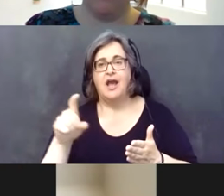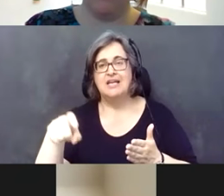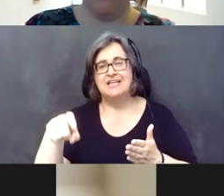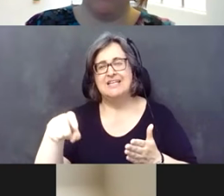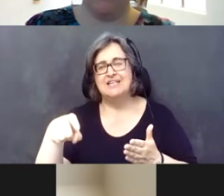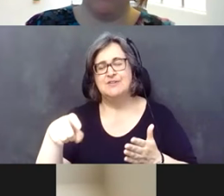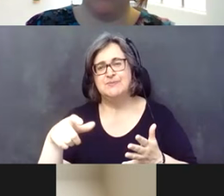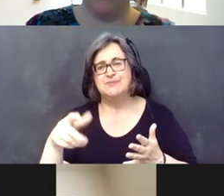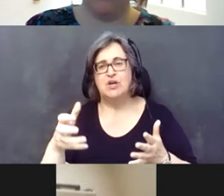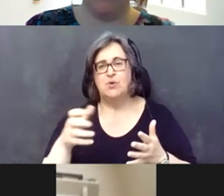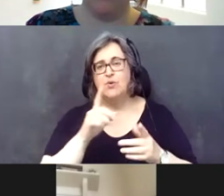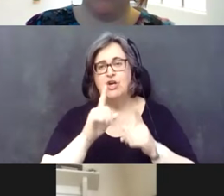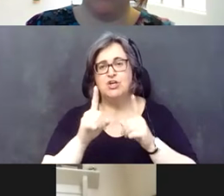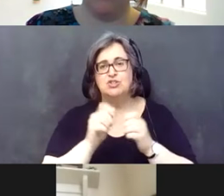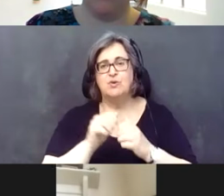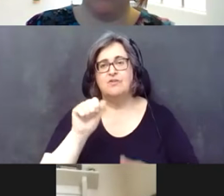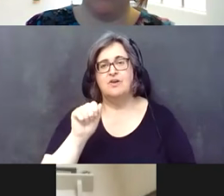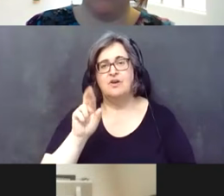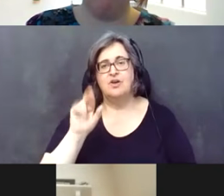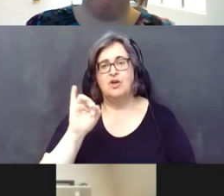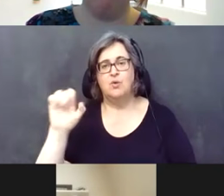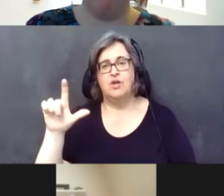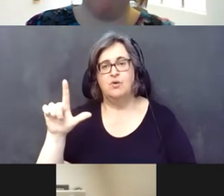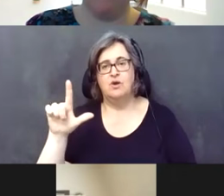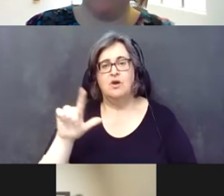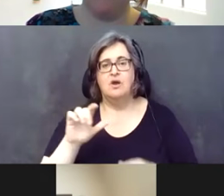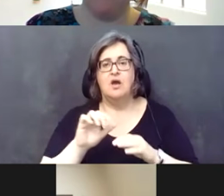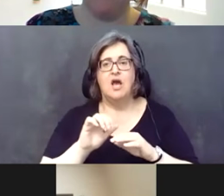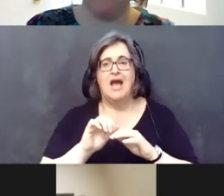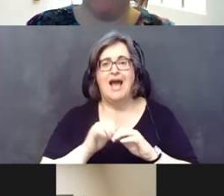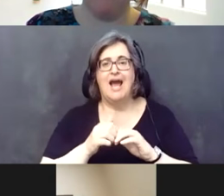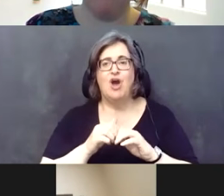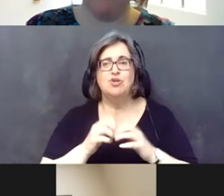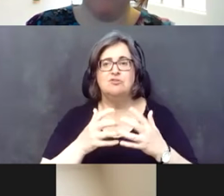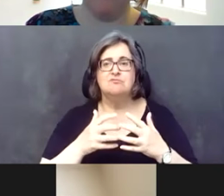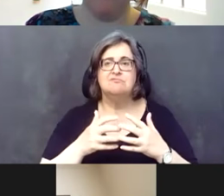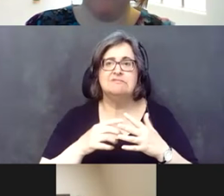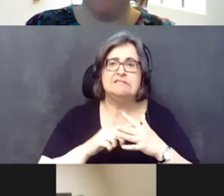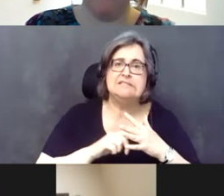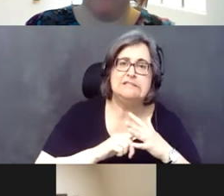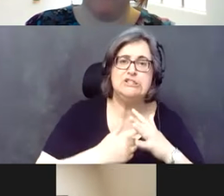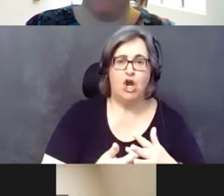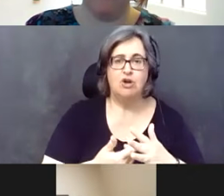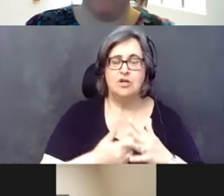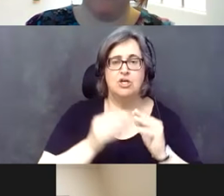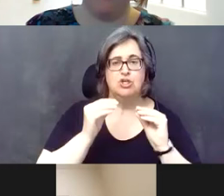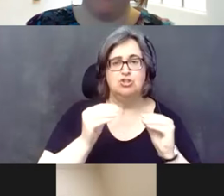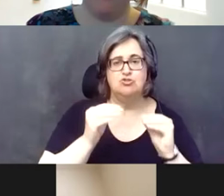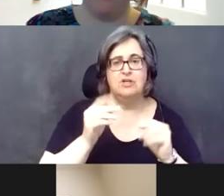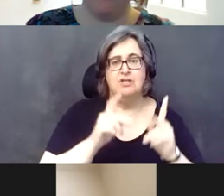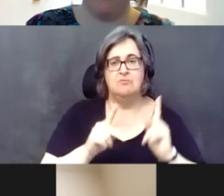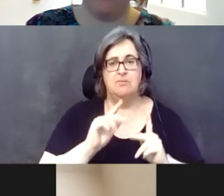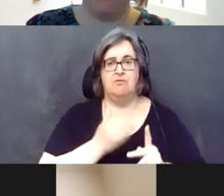I would like to talk to Ariel about how to start training police officers in our